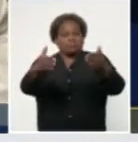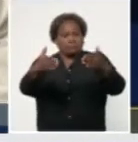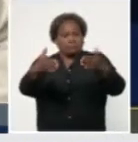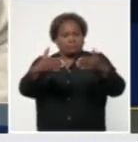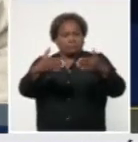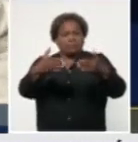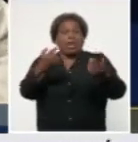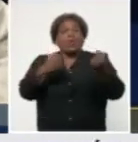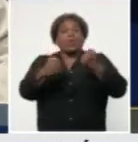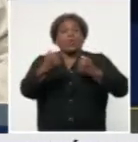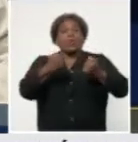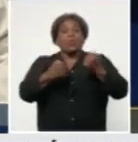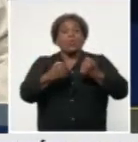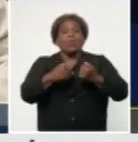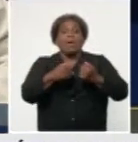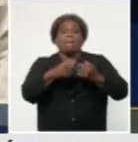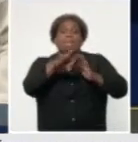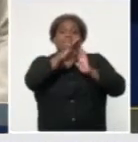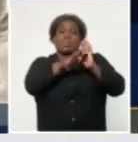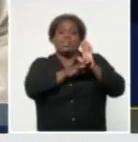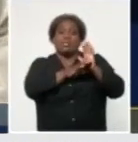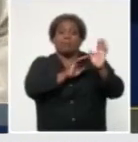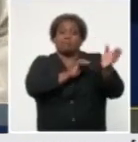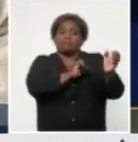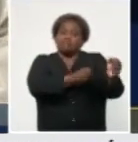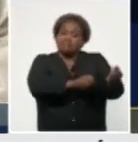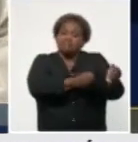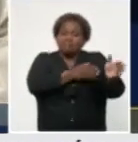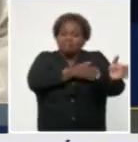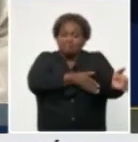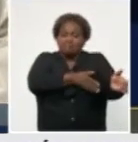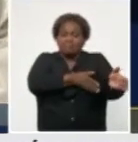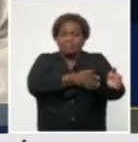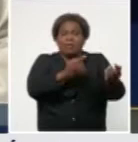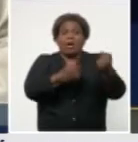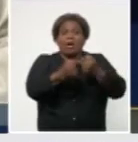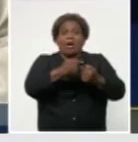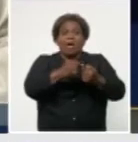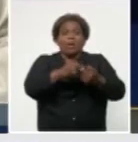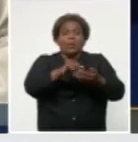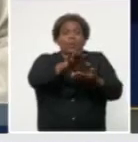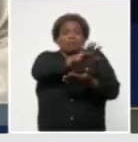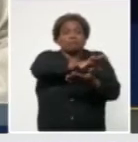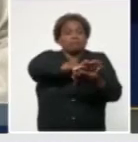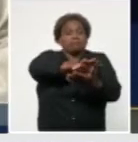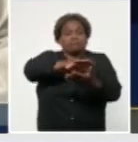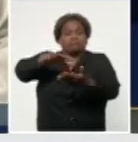188,167 cases diagnosed yesterday, the world has already reached